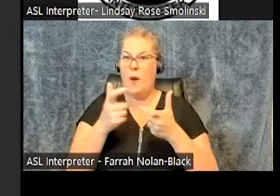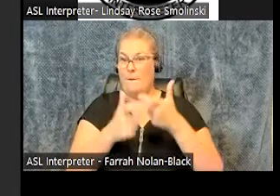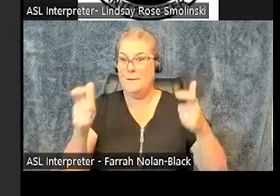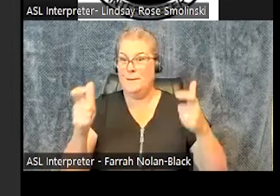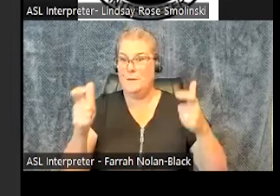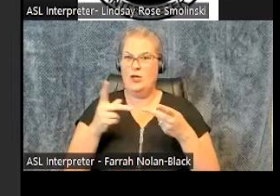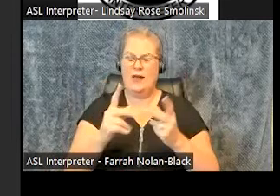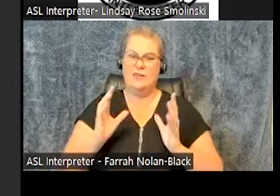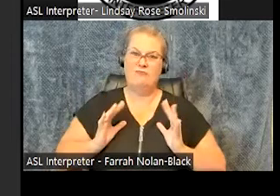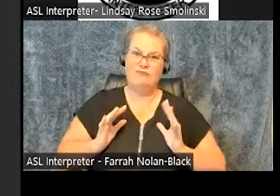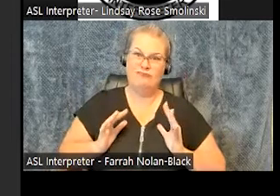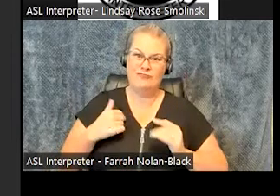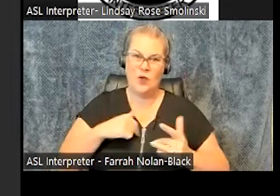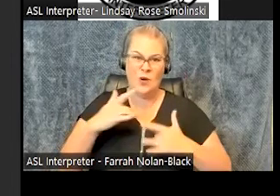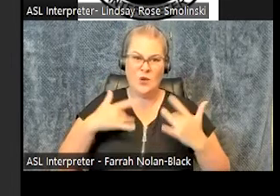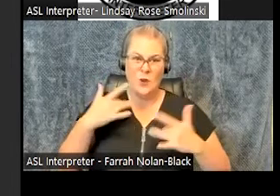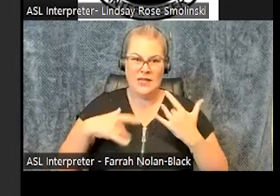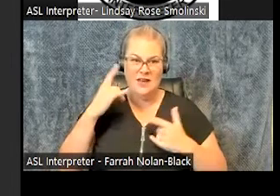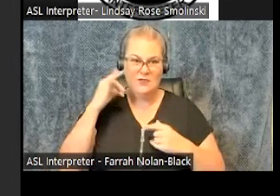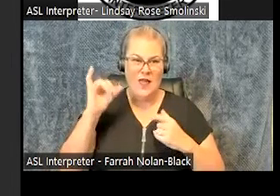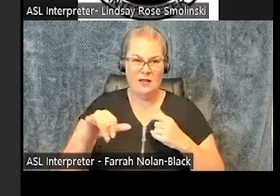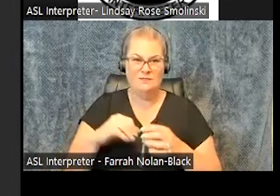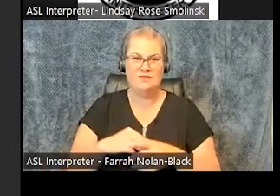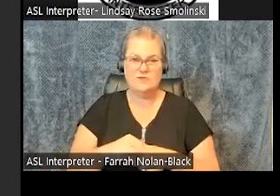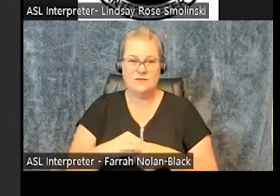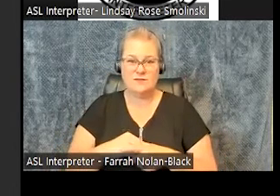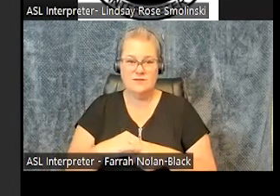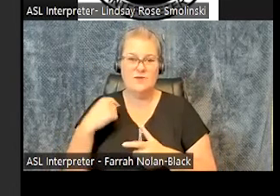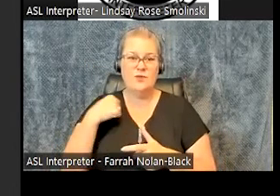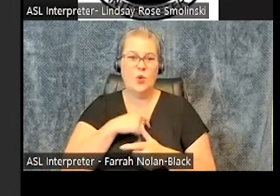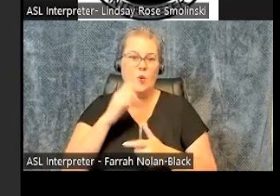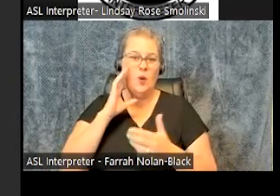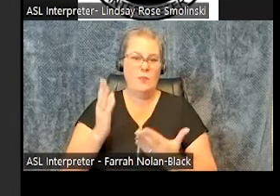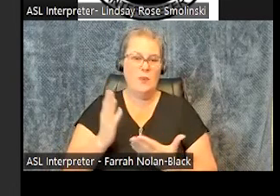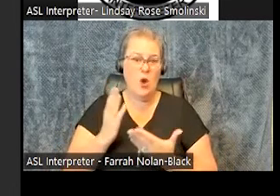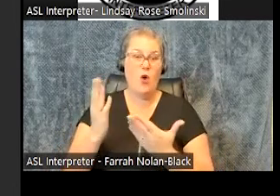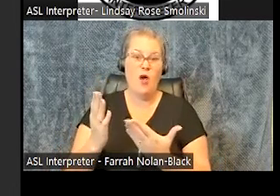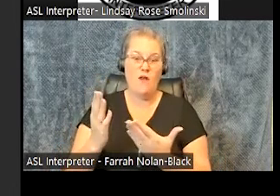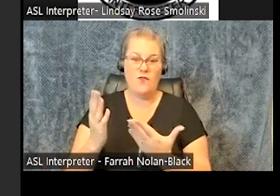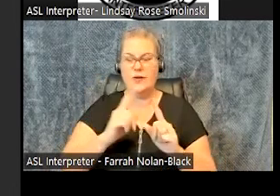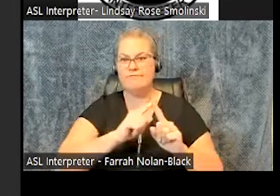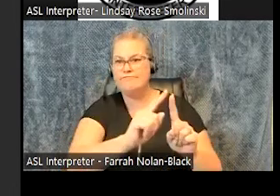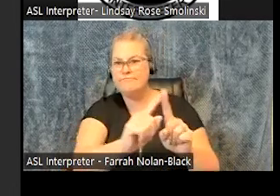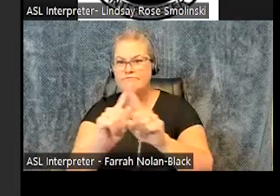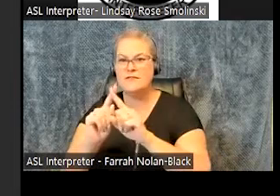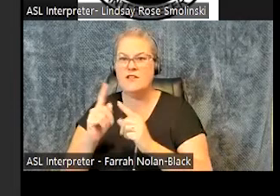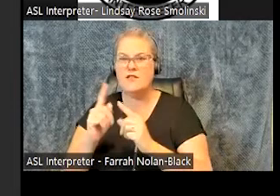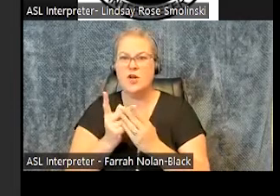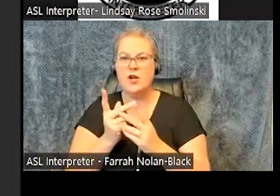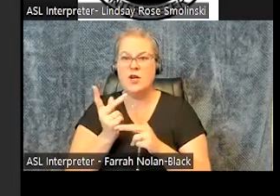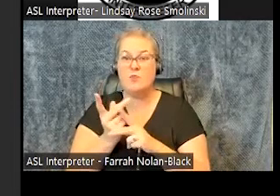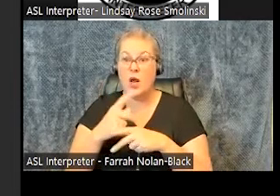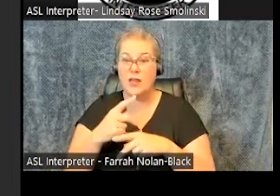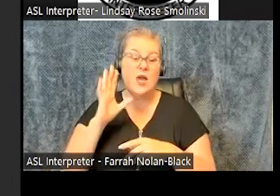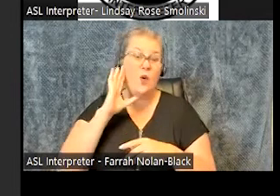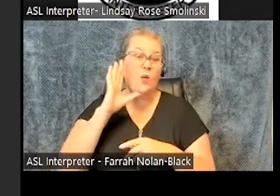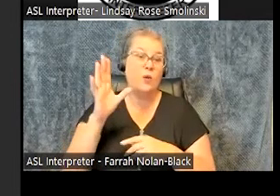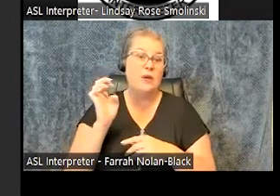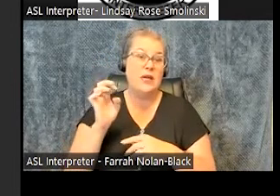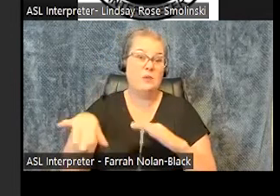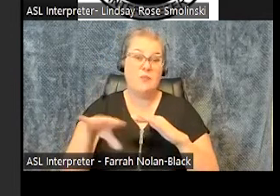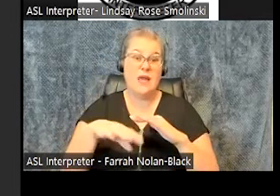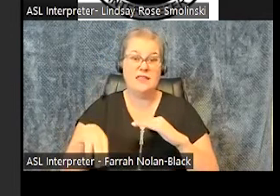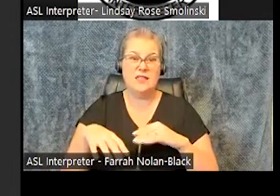for. So we'll be offering a variety of different products there, which are gonna be basically floating shelves